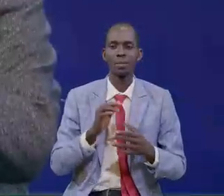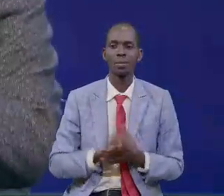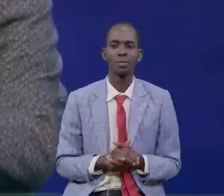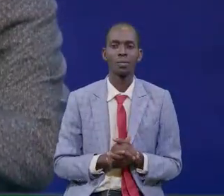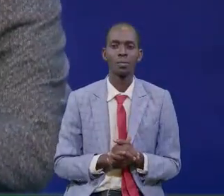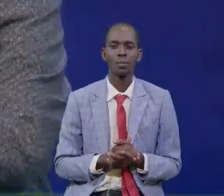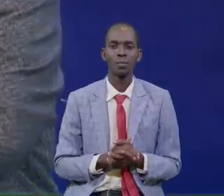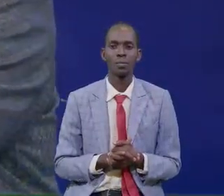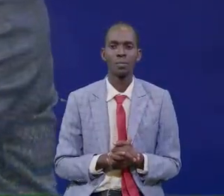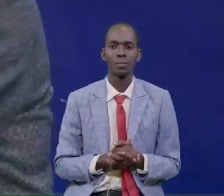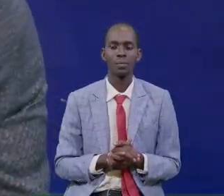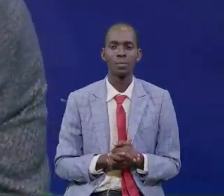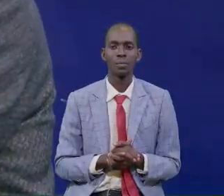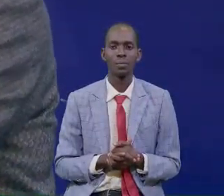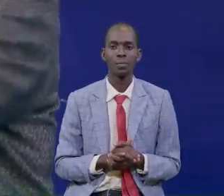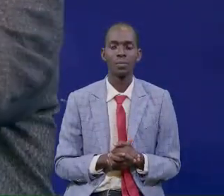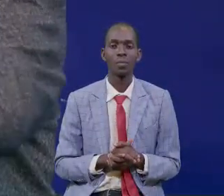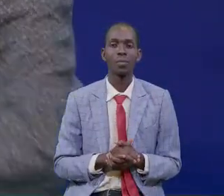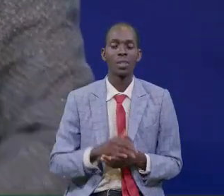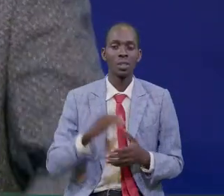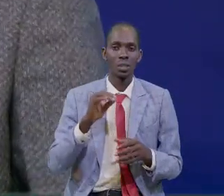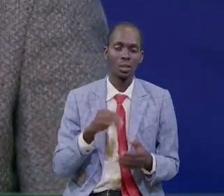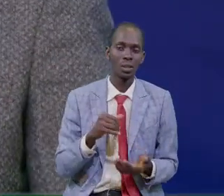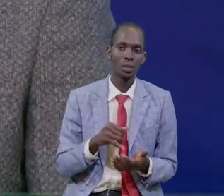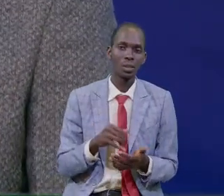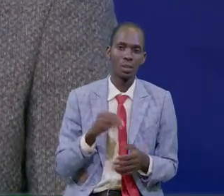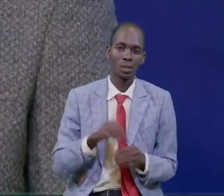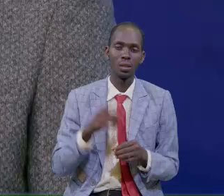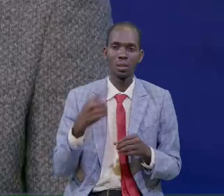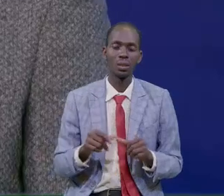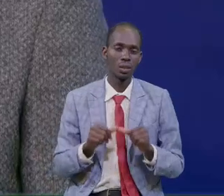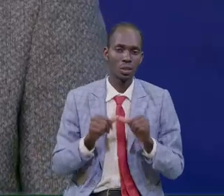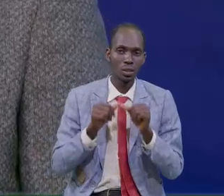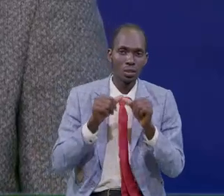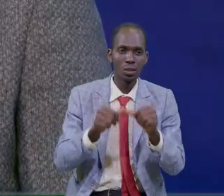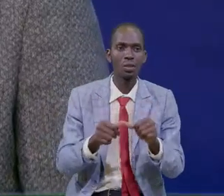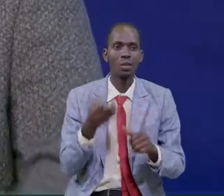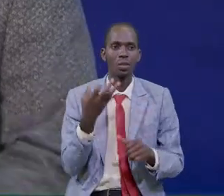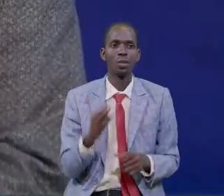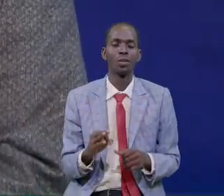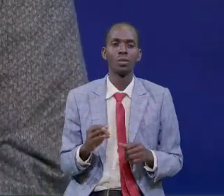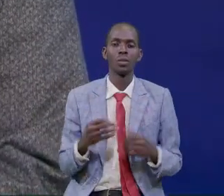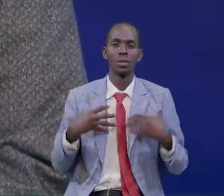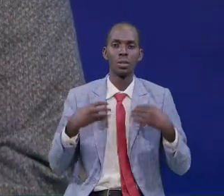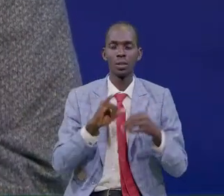It's the continuity of healing for his redeemed people.